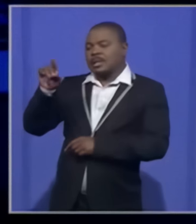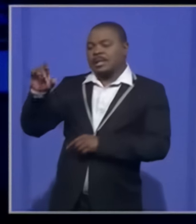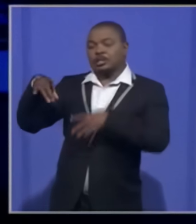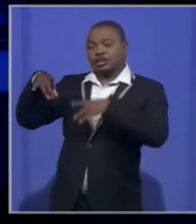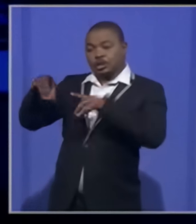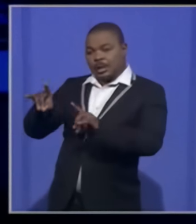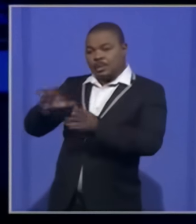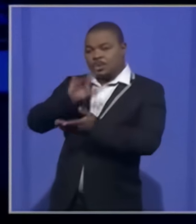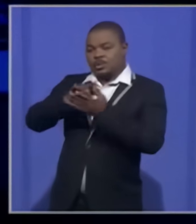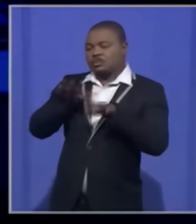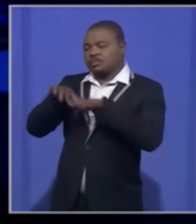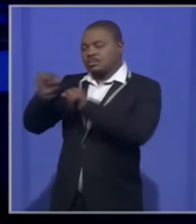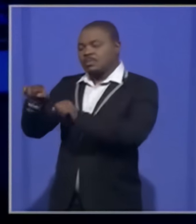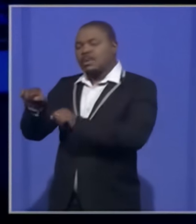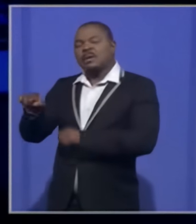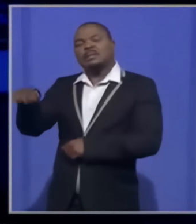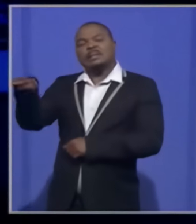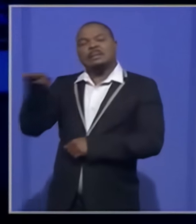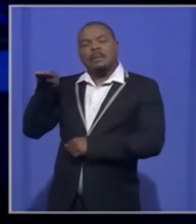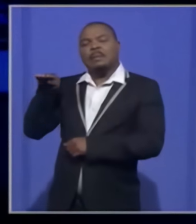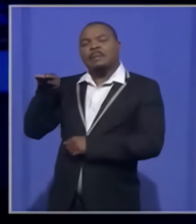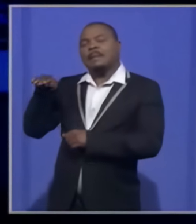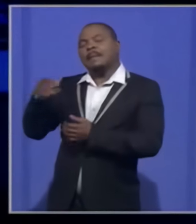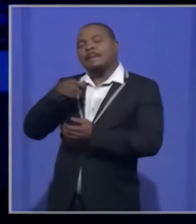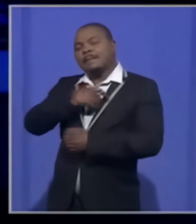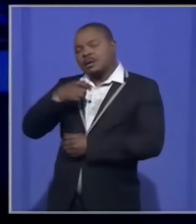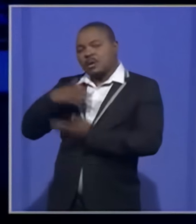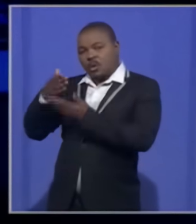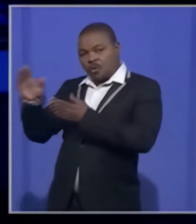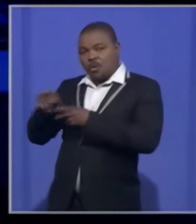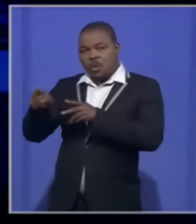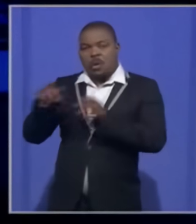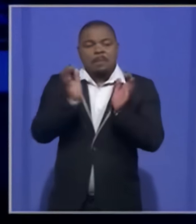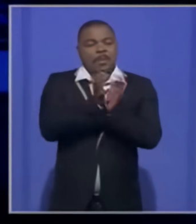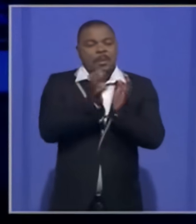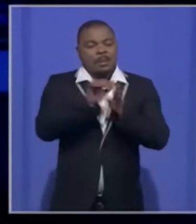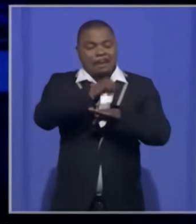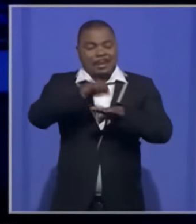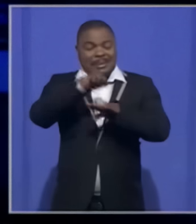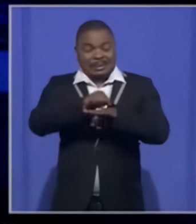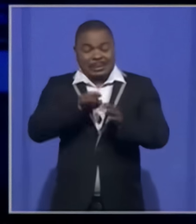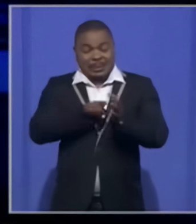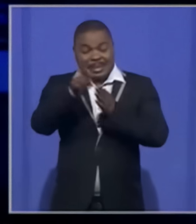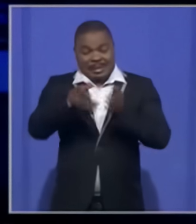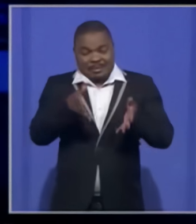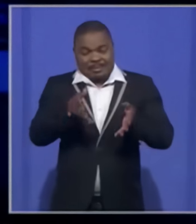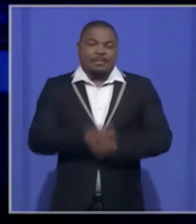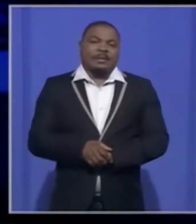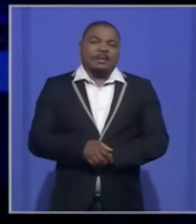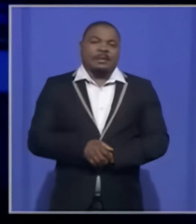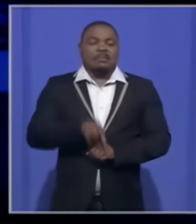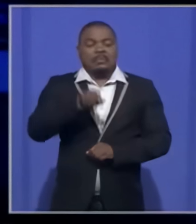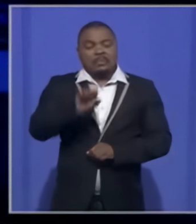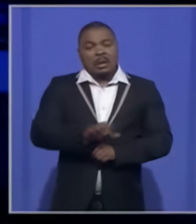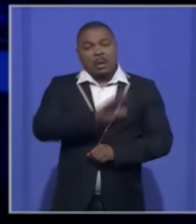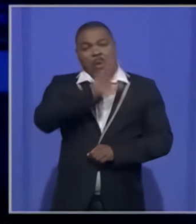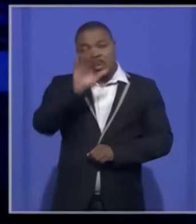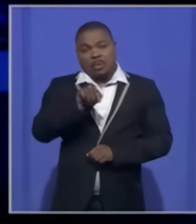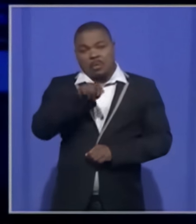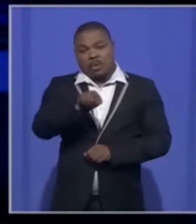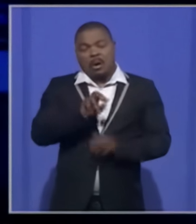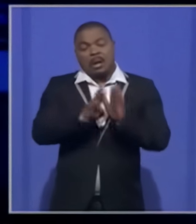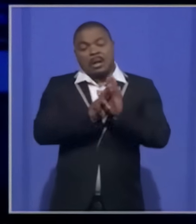Emmerson Mnangagwa ho tshwerwe seboka sa baetapele ba SADC sehlekehlekeng sa Madagascar mafelong a beke ena. Ho lebelletswe hore Afrika Borwa e tla